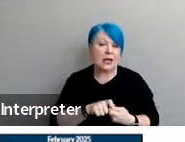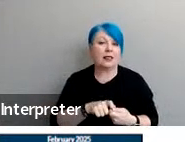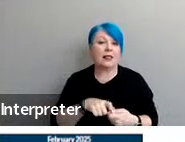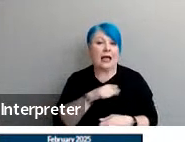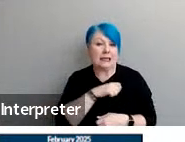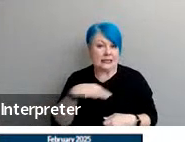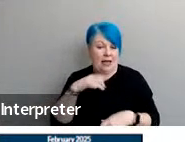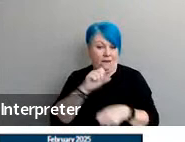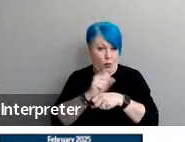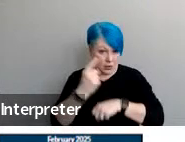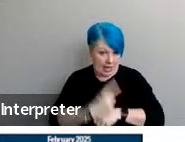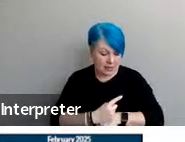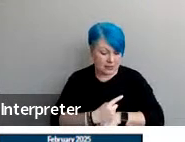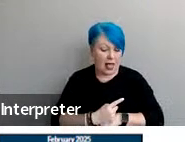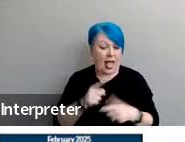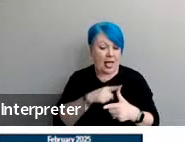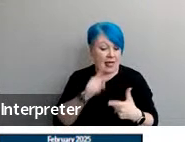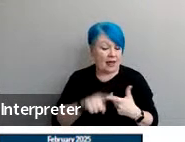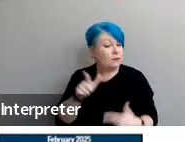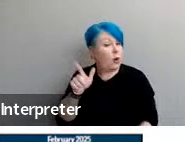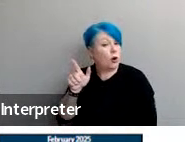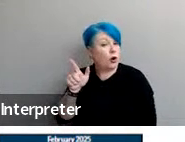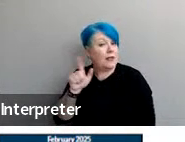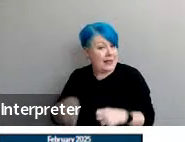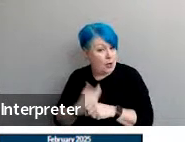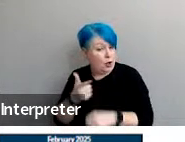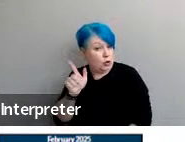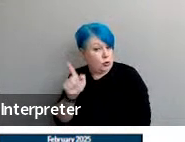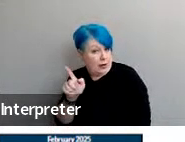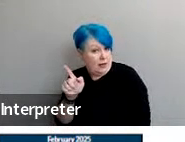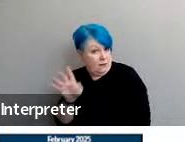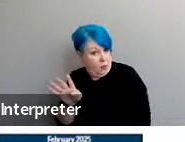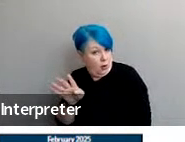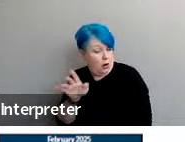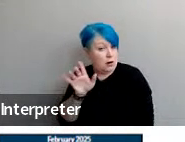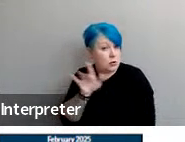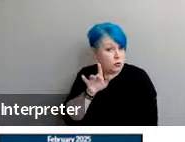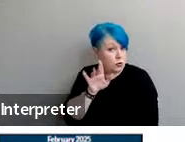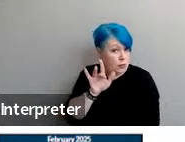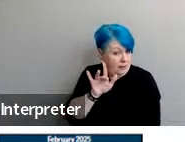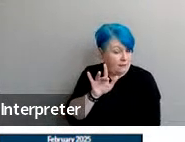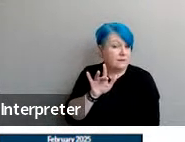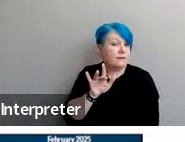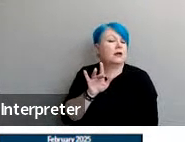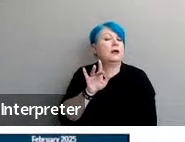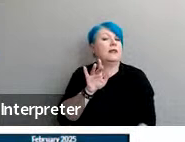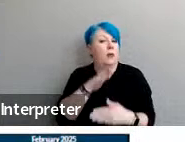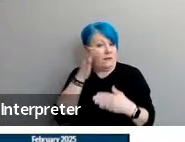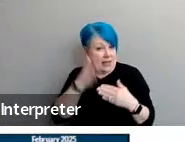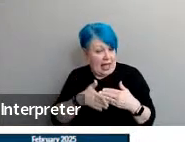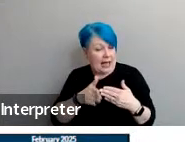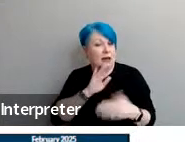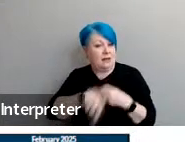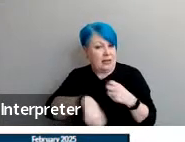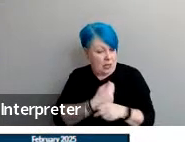have for 24-25 the date that ESY will begin, and that is June 2nd. Next slide.